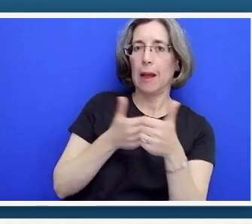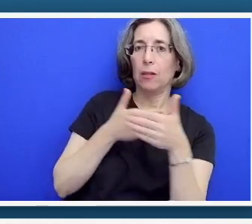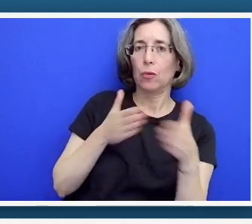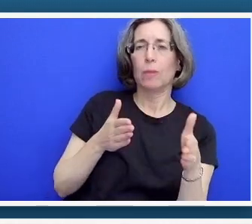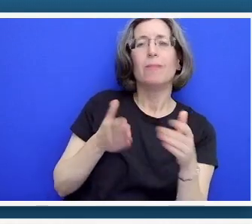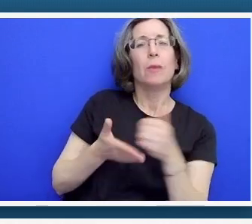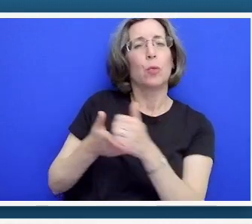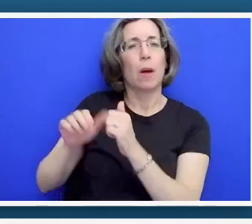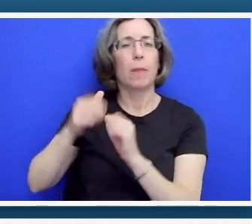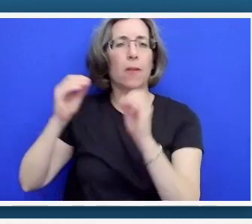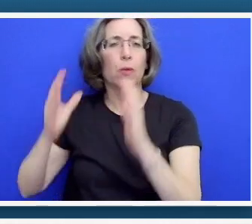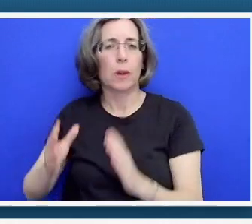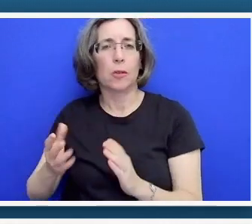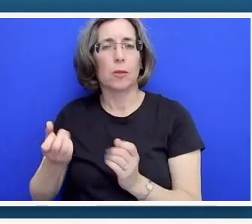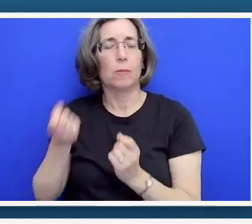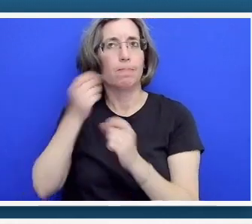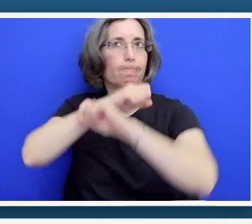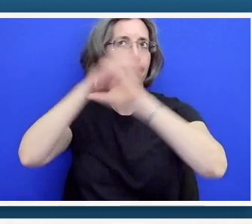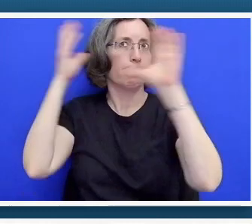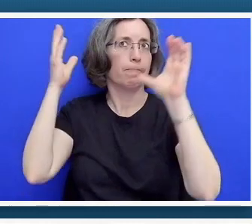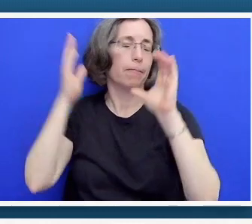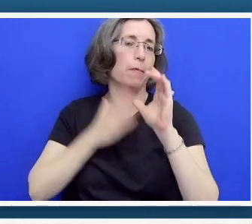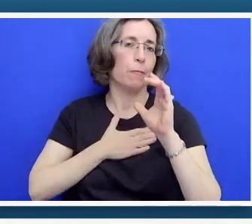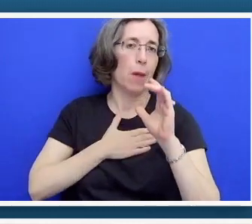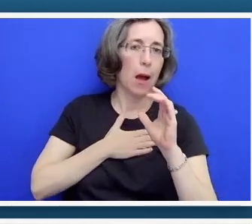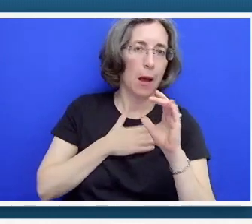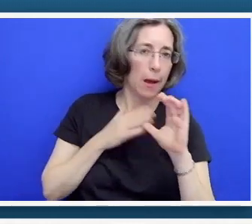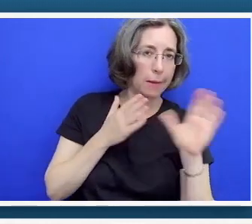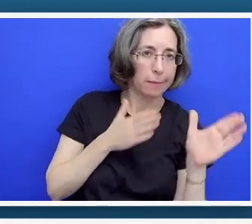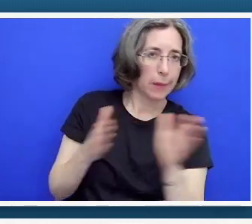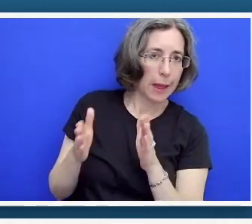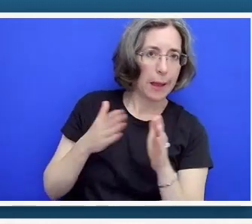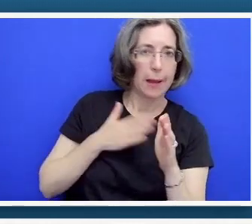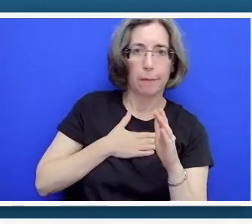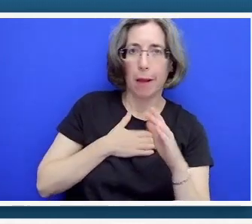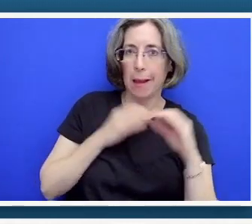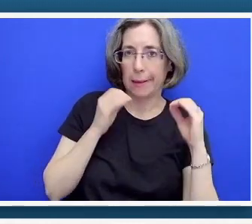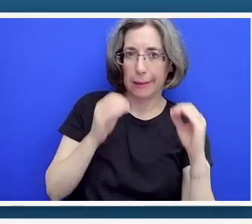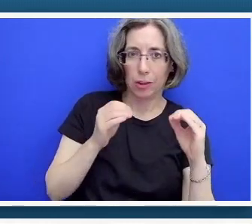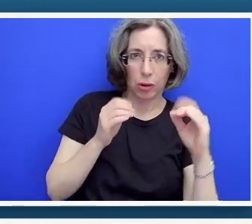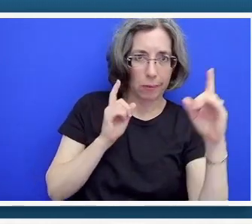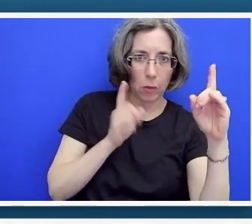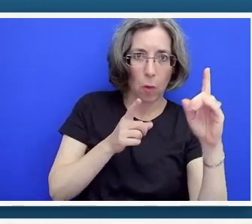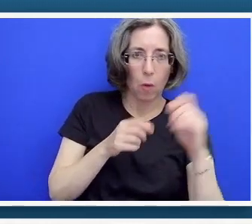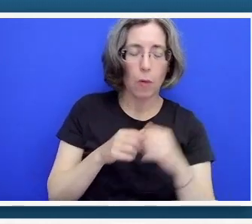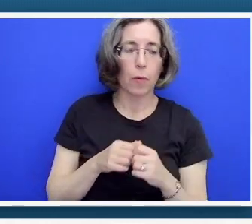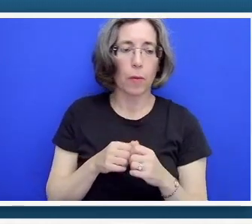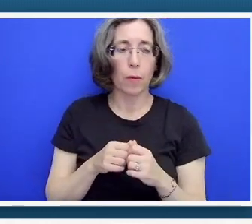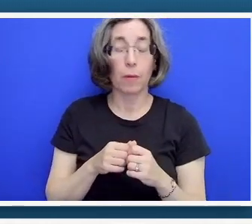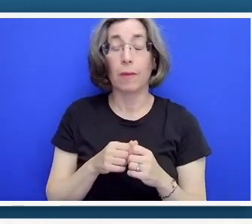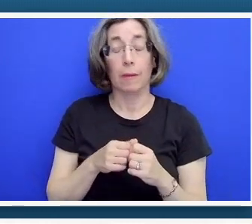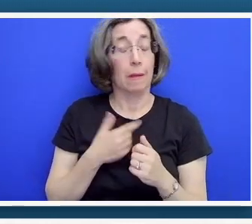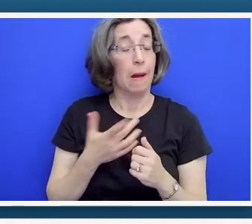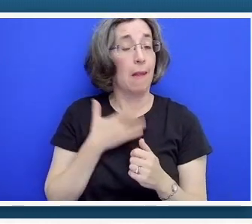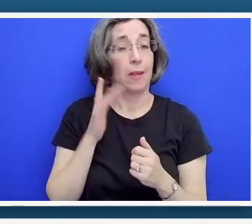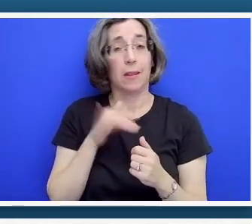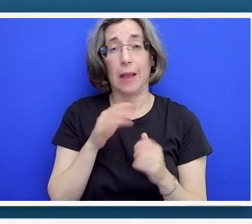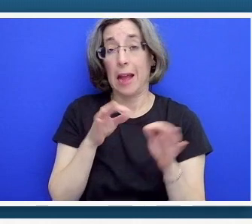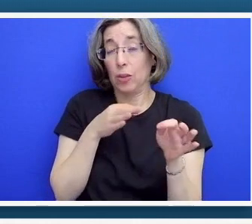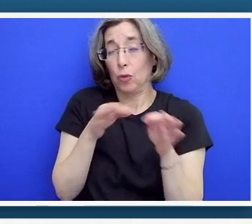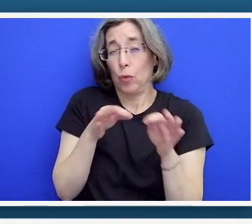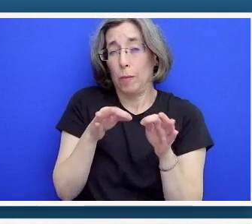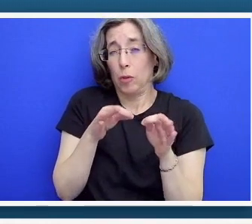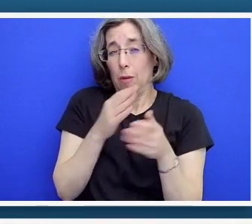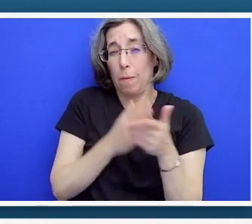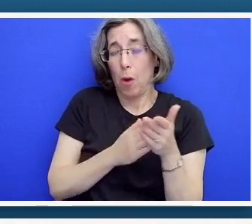the time. And I really feel like this is probably the most important step before you publish something, because